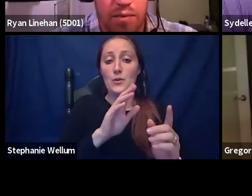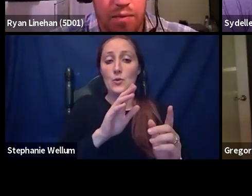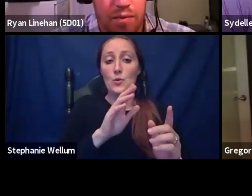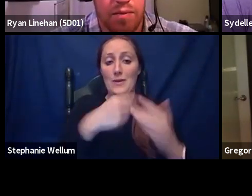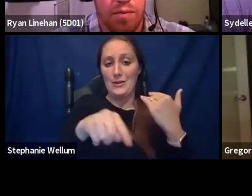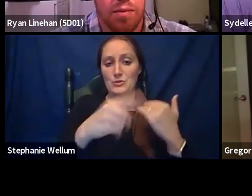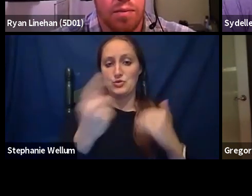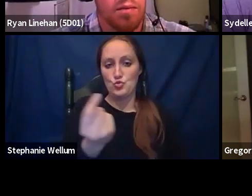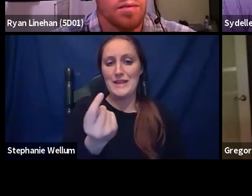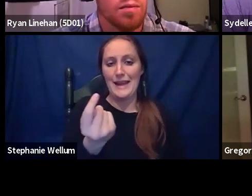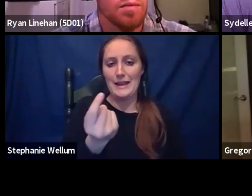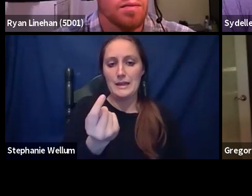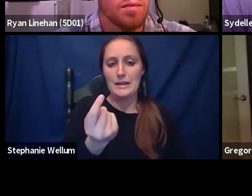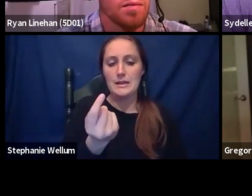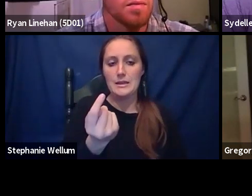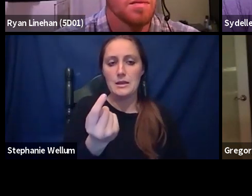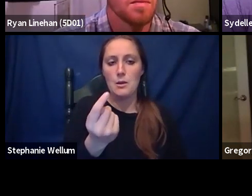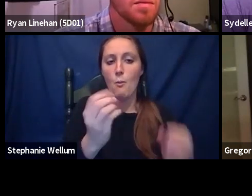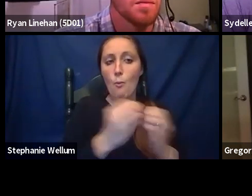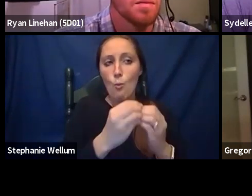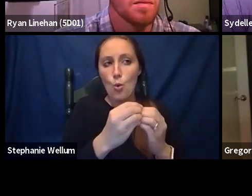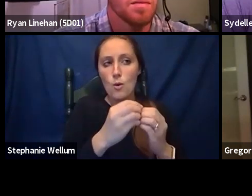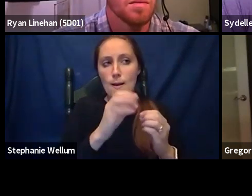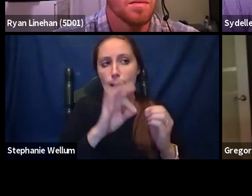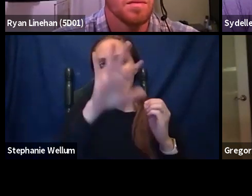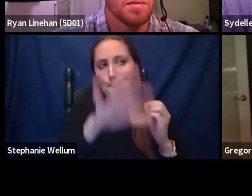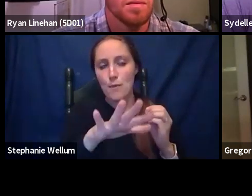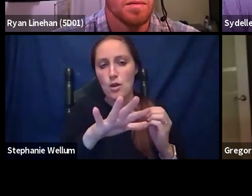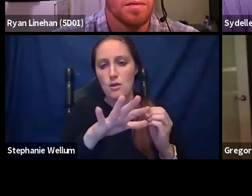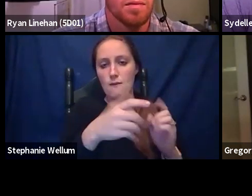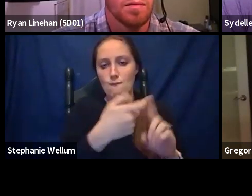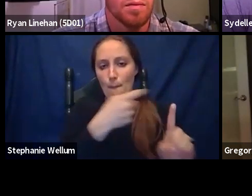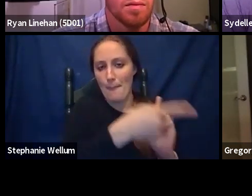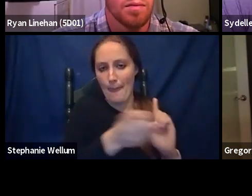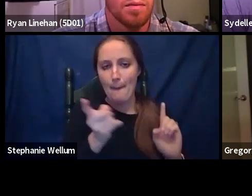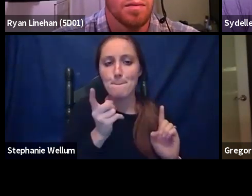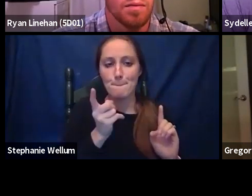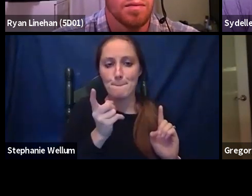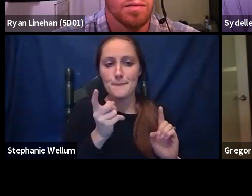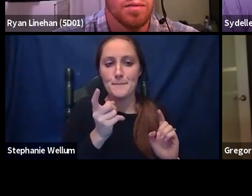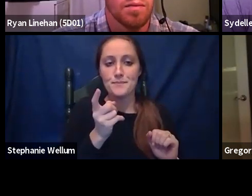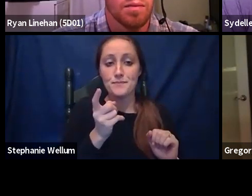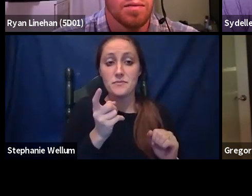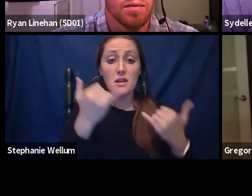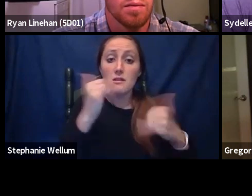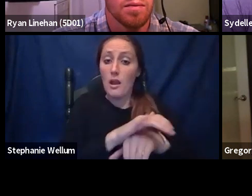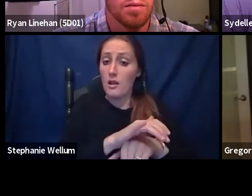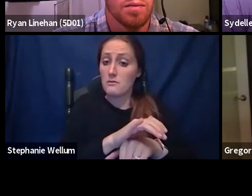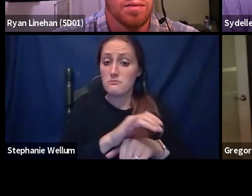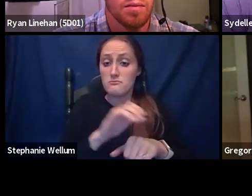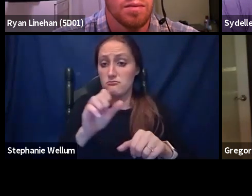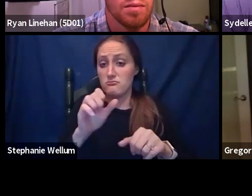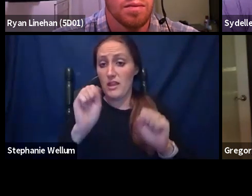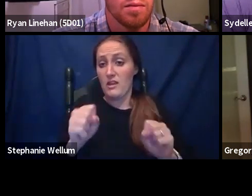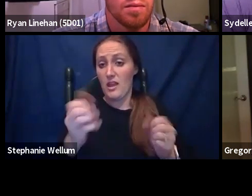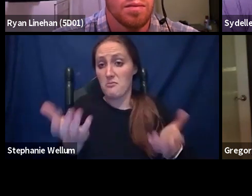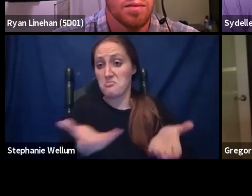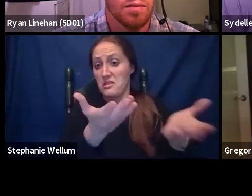Tuesday. Got it. And get more input directly from them. Okay. And I'll take input from them tonight, actually.